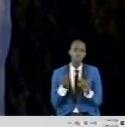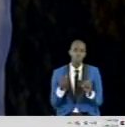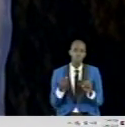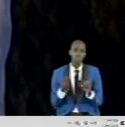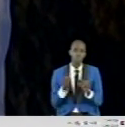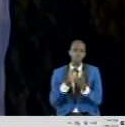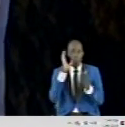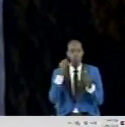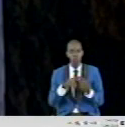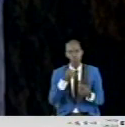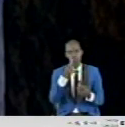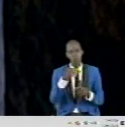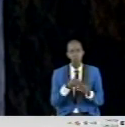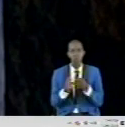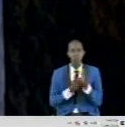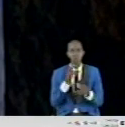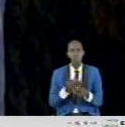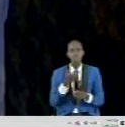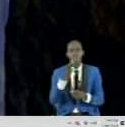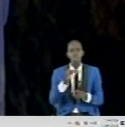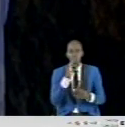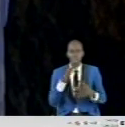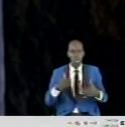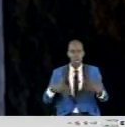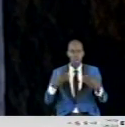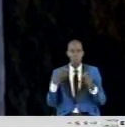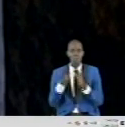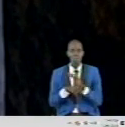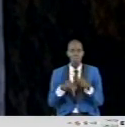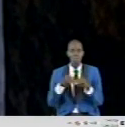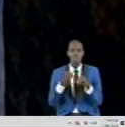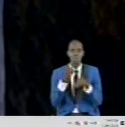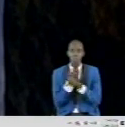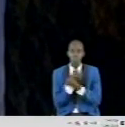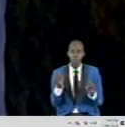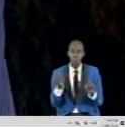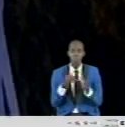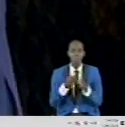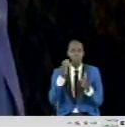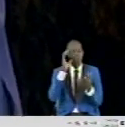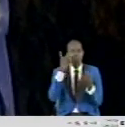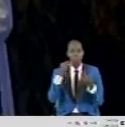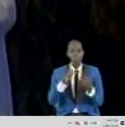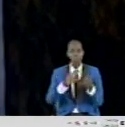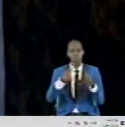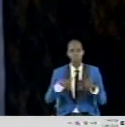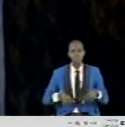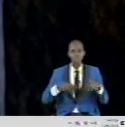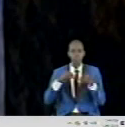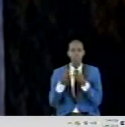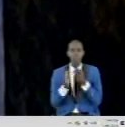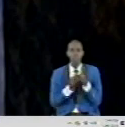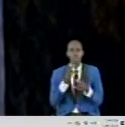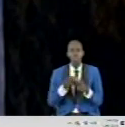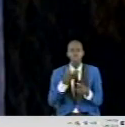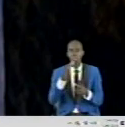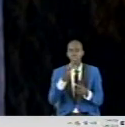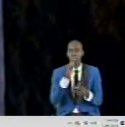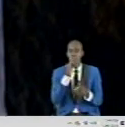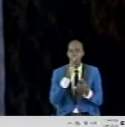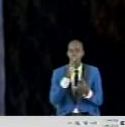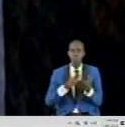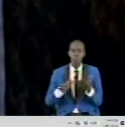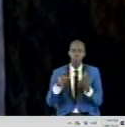you that is happiness is salvation happiness will come to your life this forgiveness is